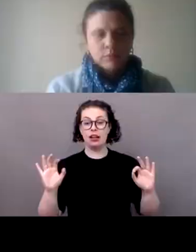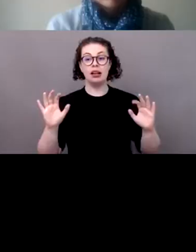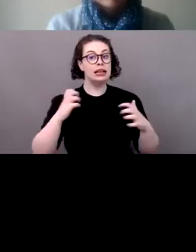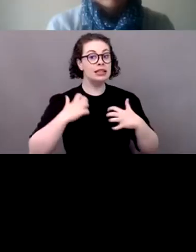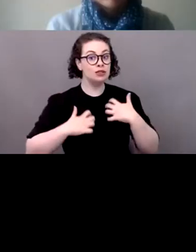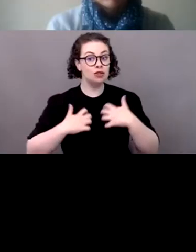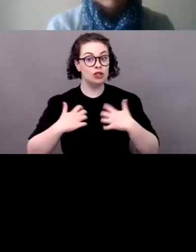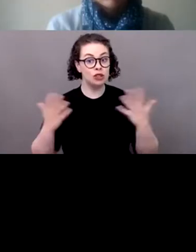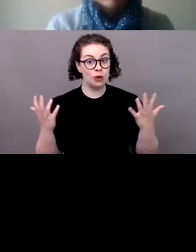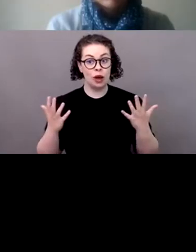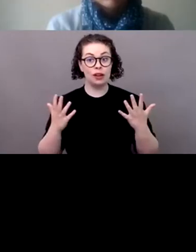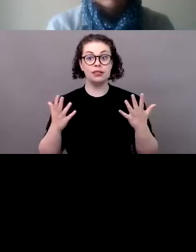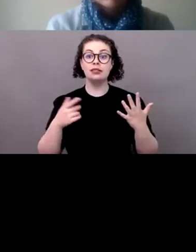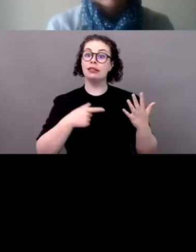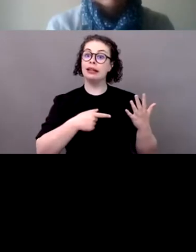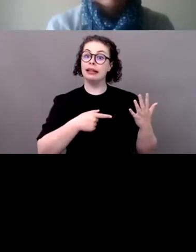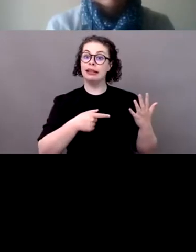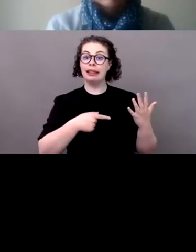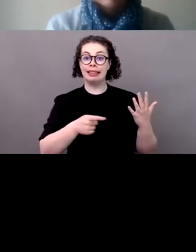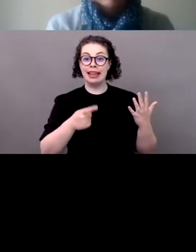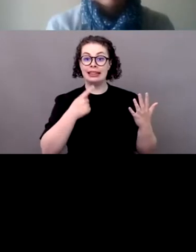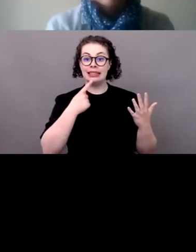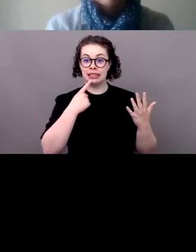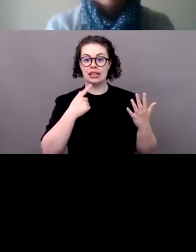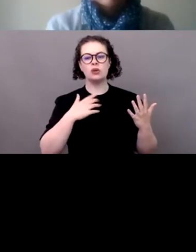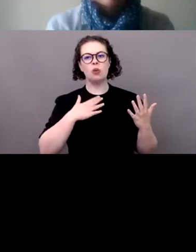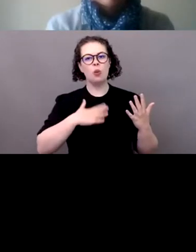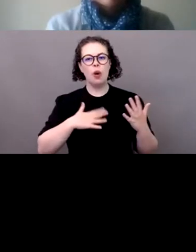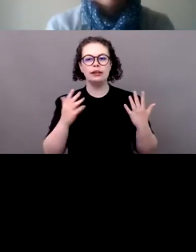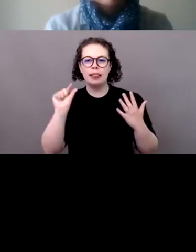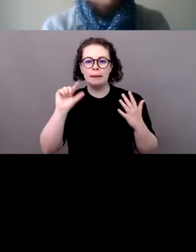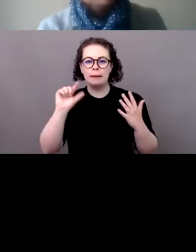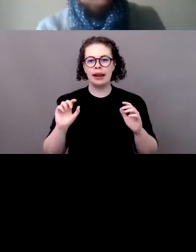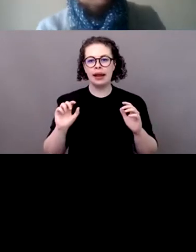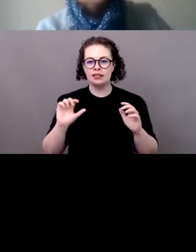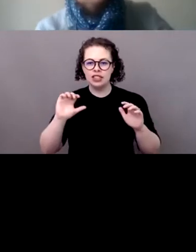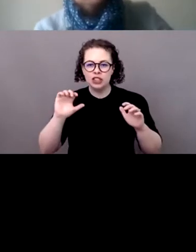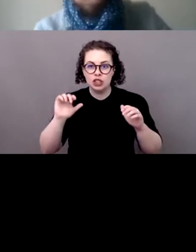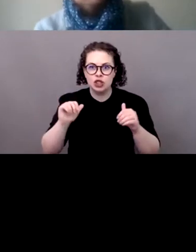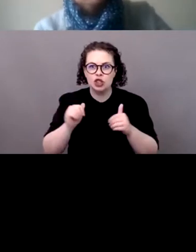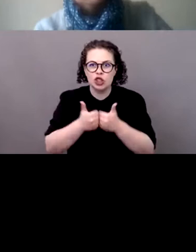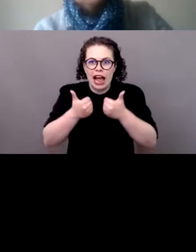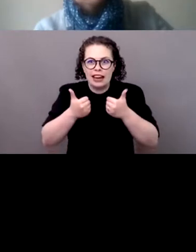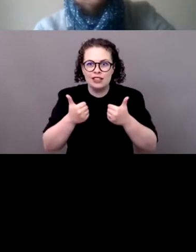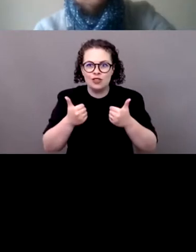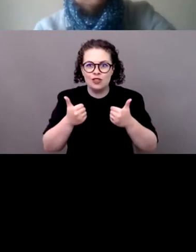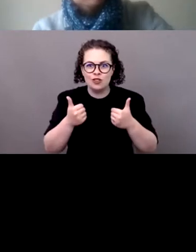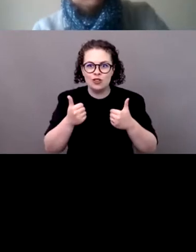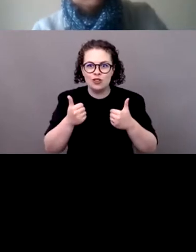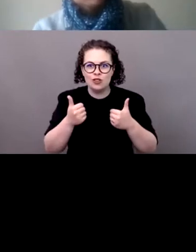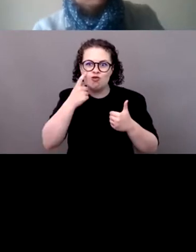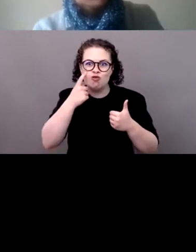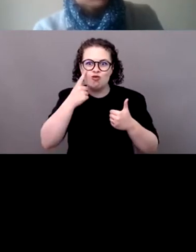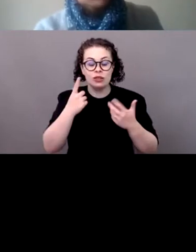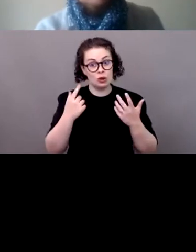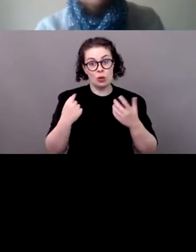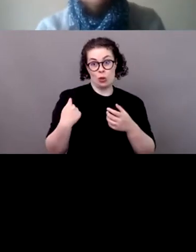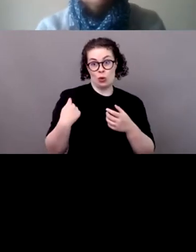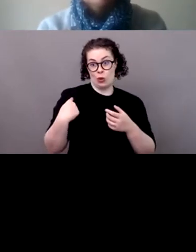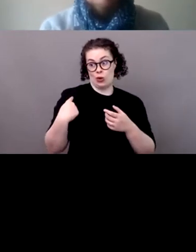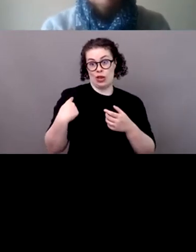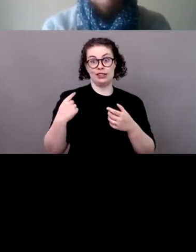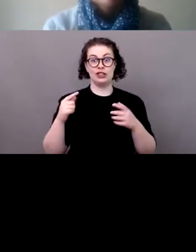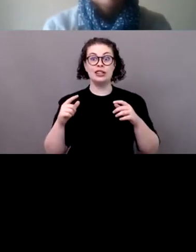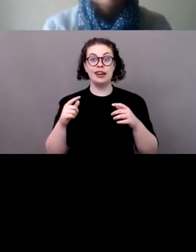like to maybe participate in a challenge. And that's what we have just finished actually yesterday, 7 p.m.